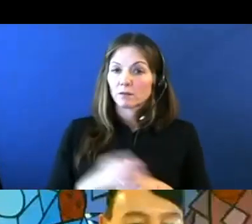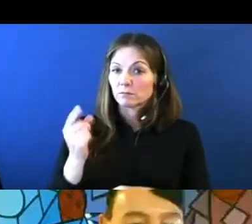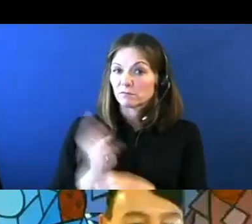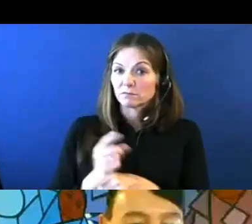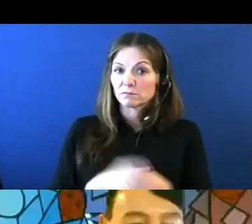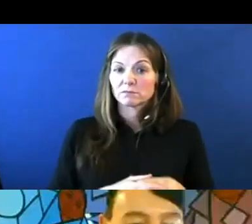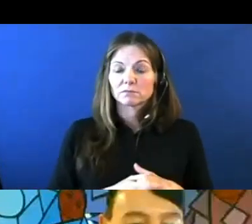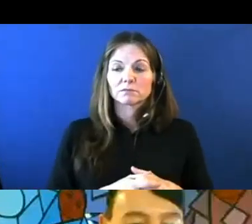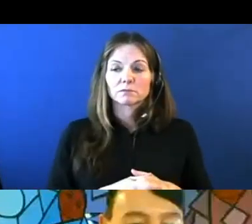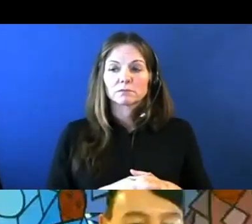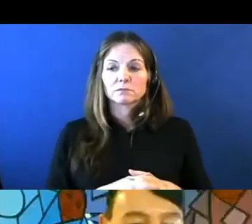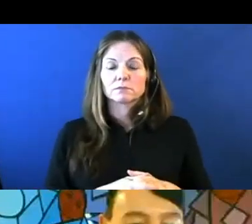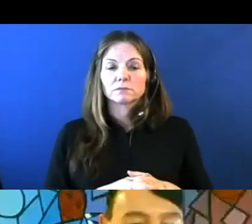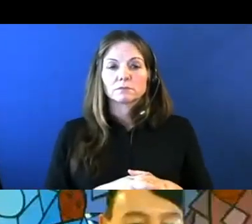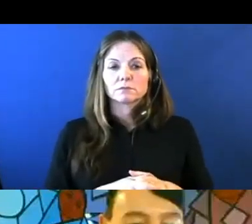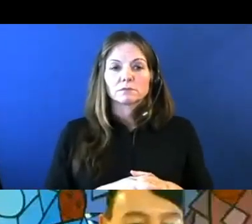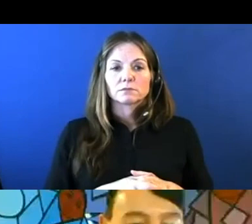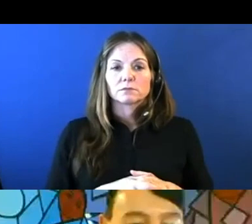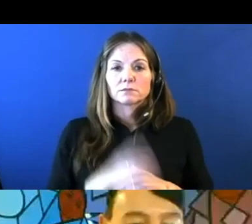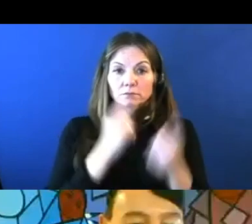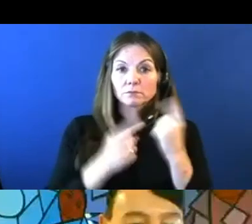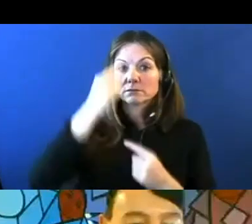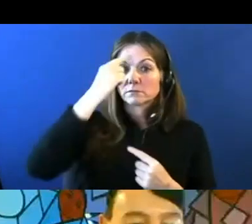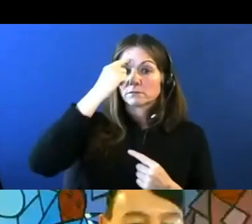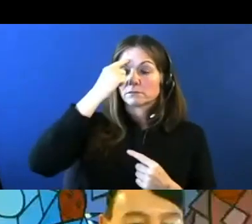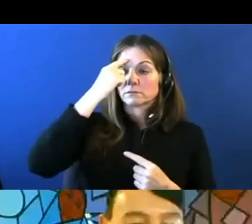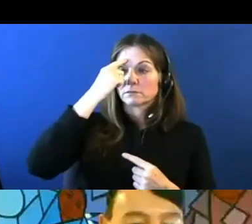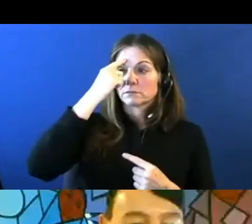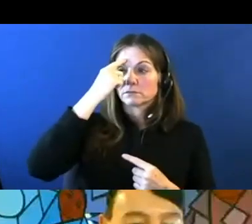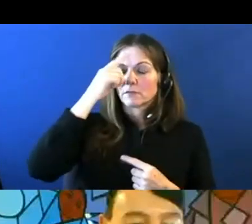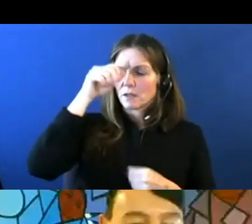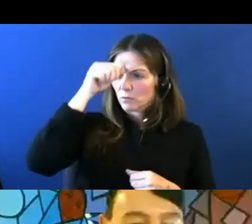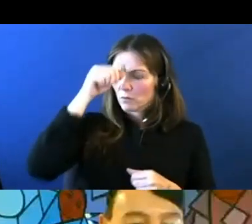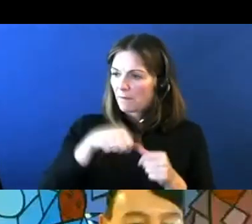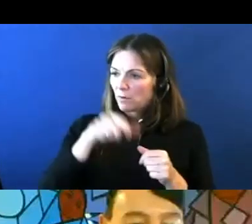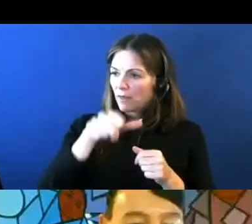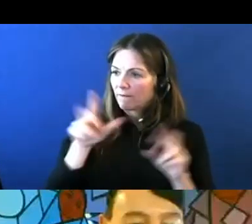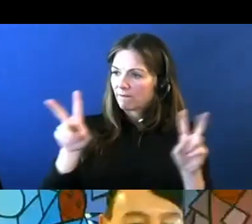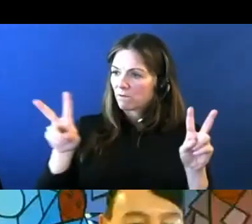The other thing that came to mind from that, I remember that's where the phrase was coined,